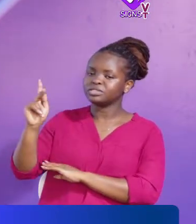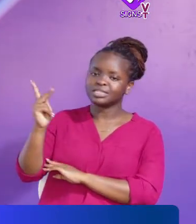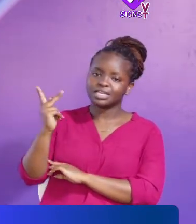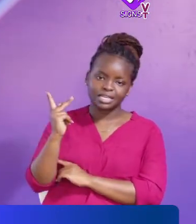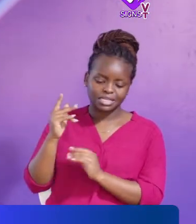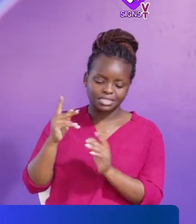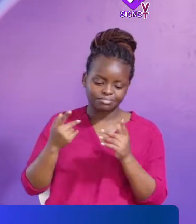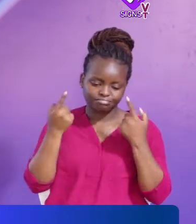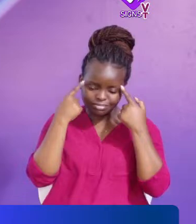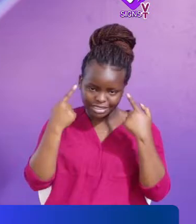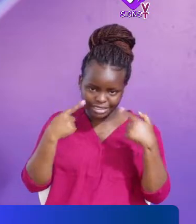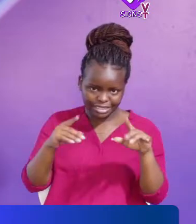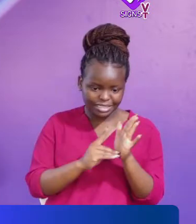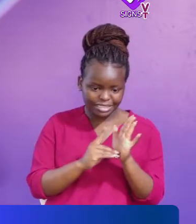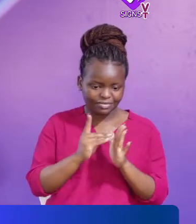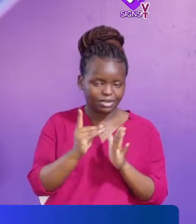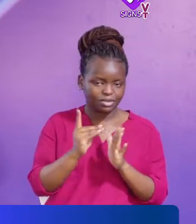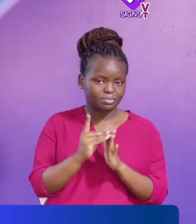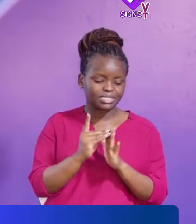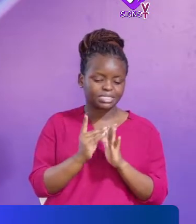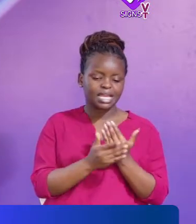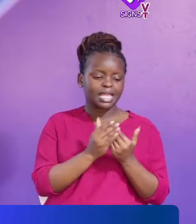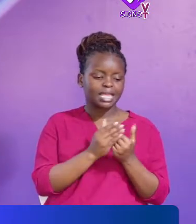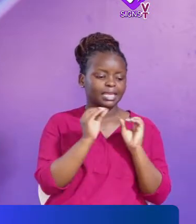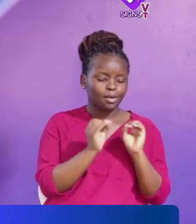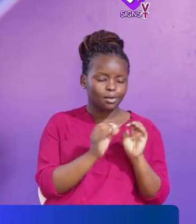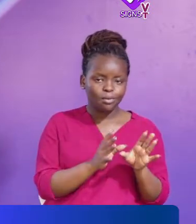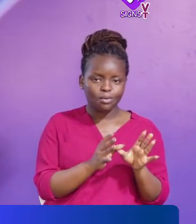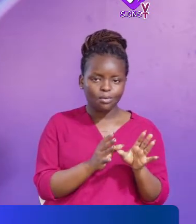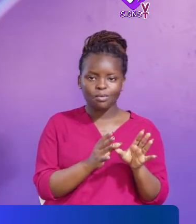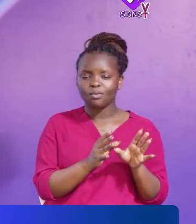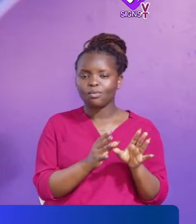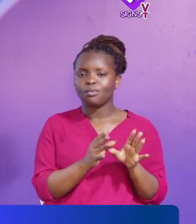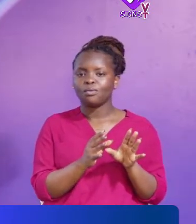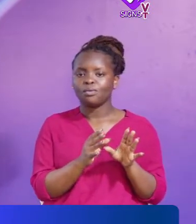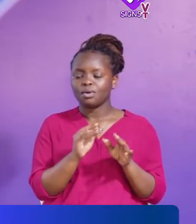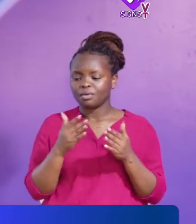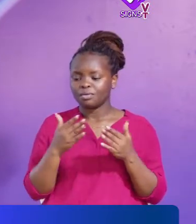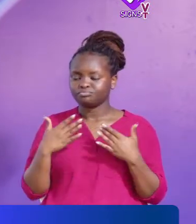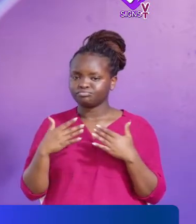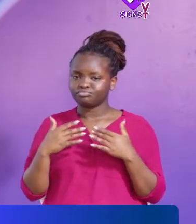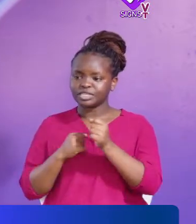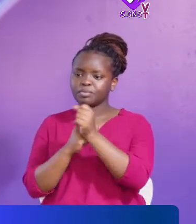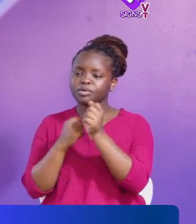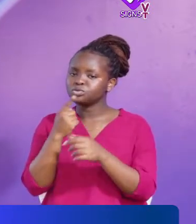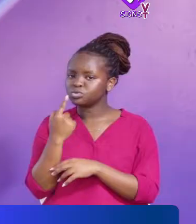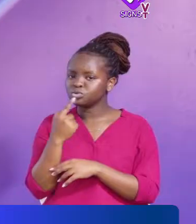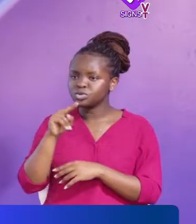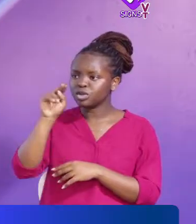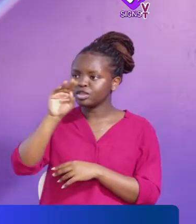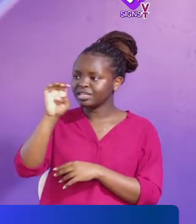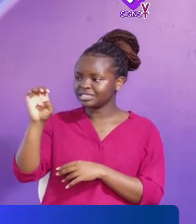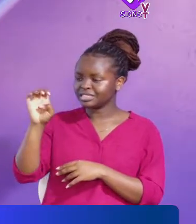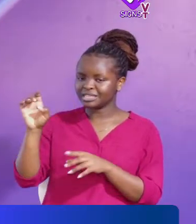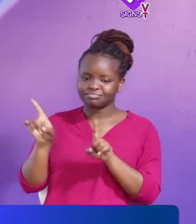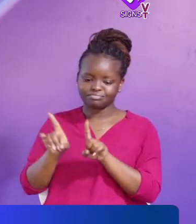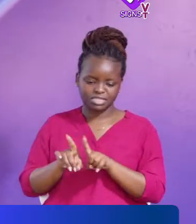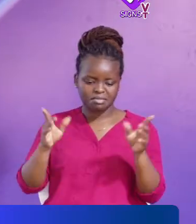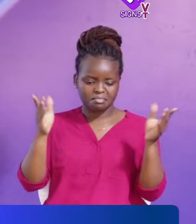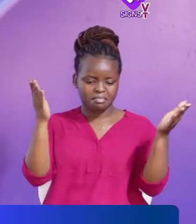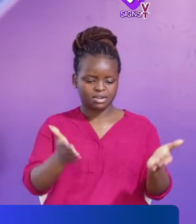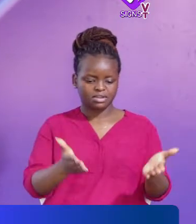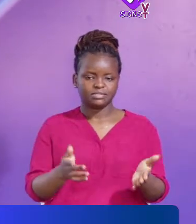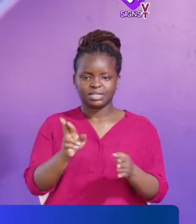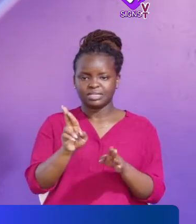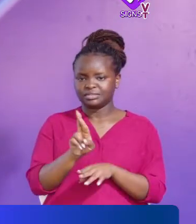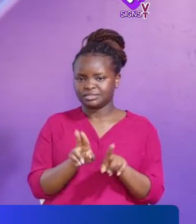development irrespective of the ambitions from people from that region. Northeastern the same way. You go to Rift Valley,